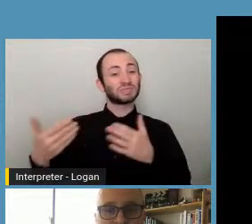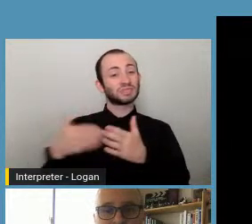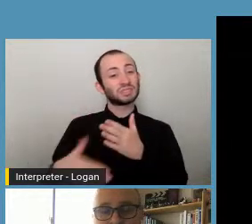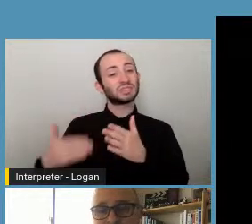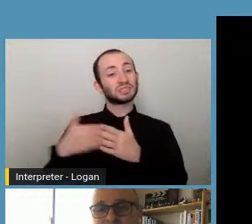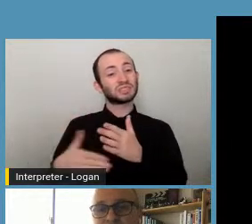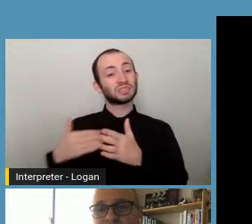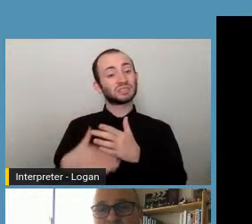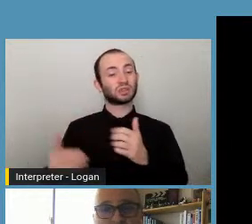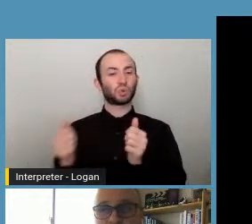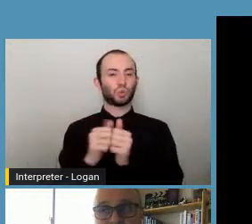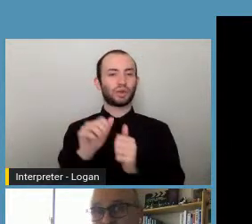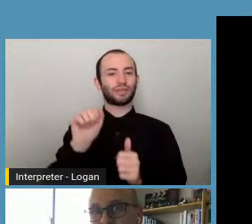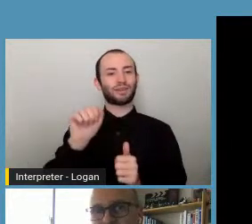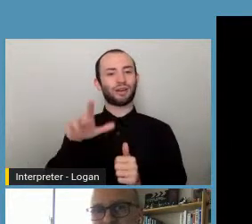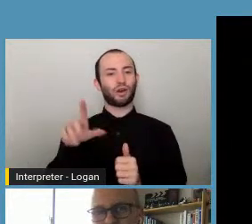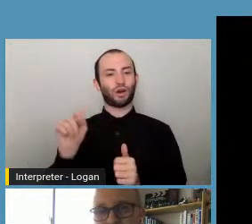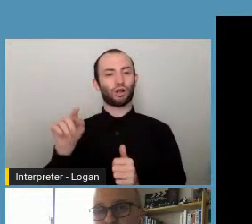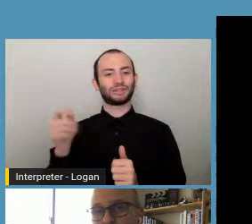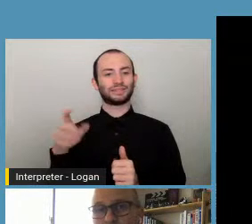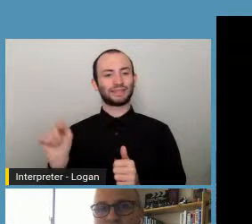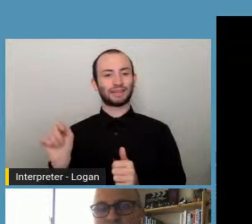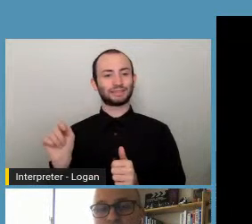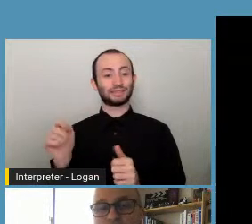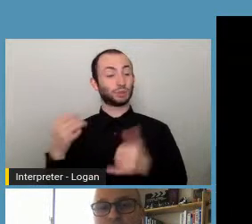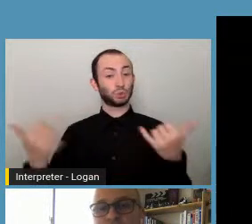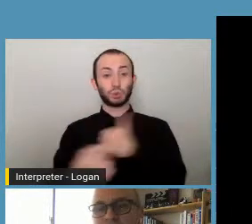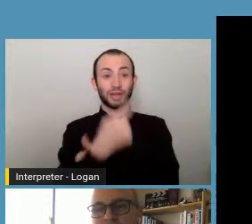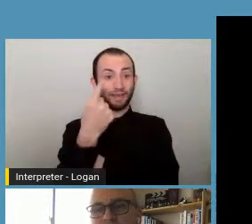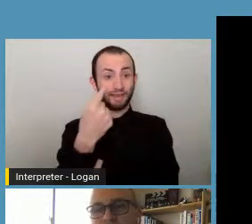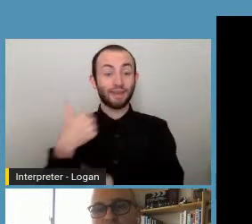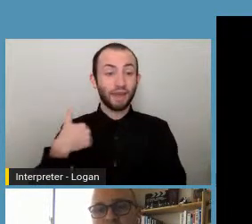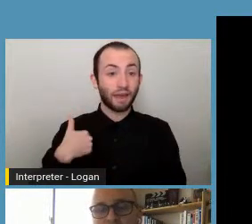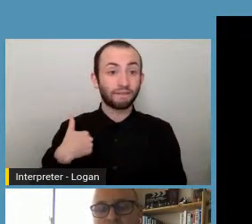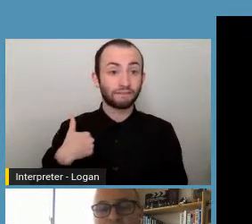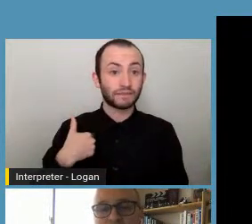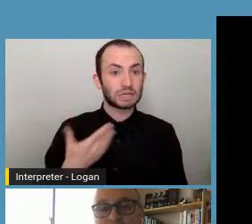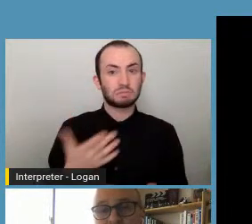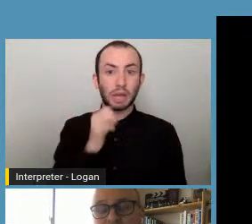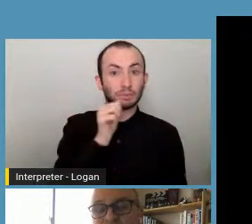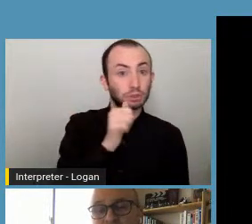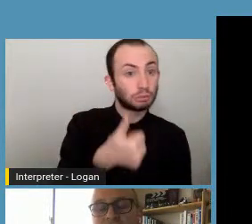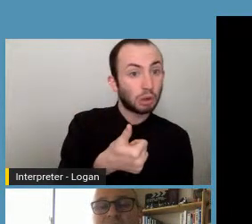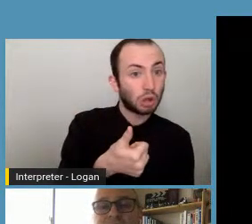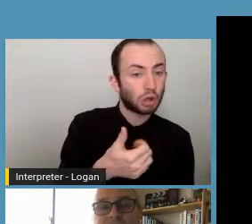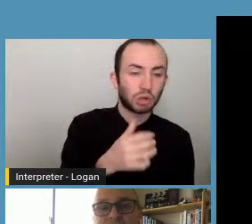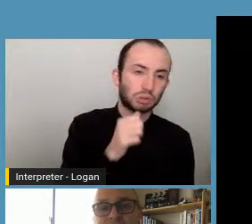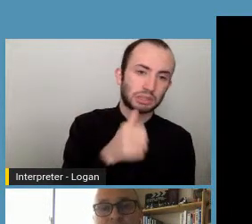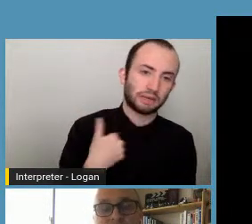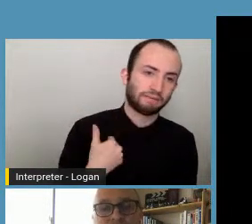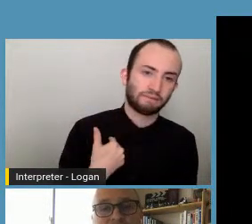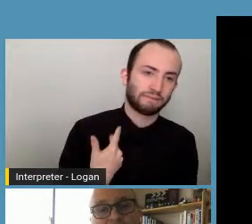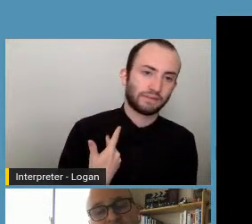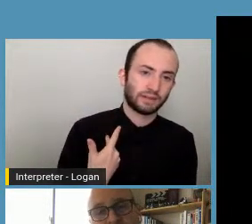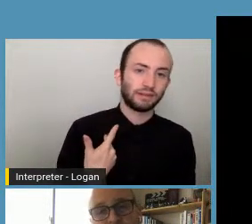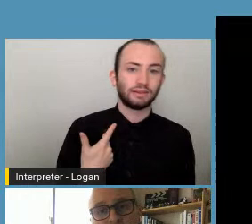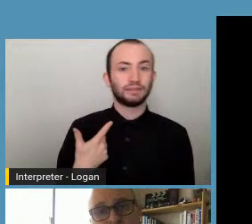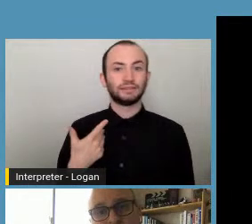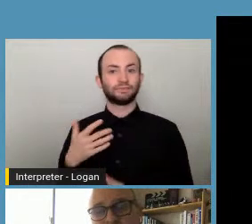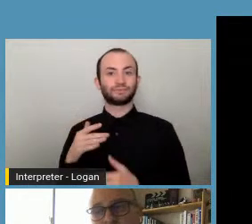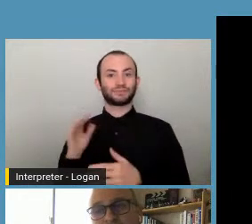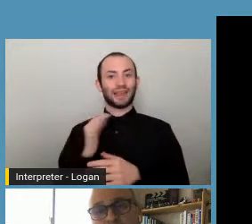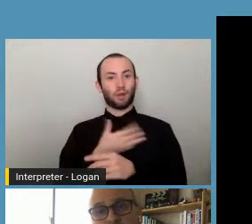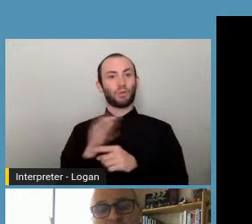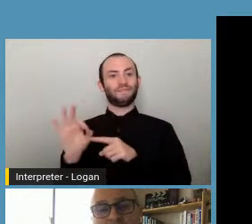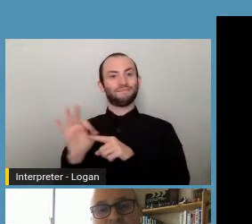images. It is there as of today. Tomorrow, who knows? One of those pitfalls, but the functionality is there. We just kind of have to know